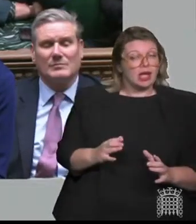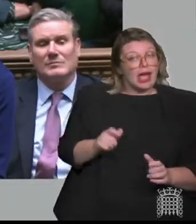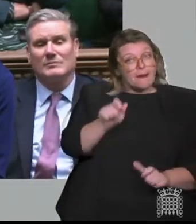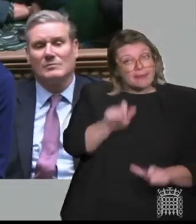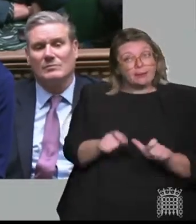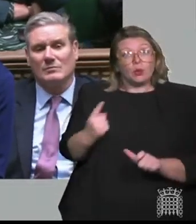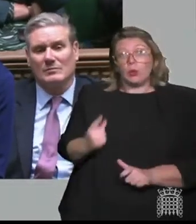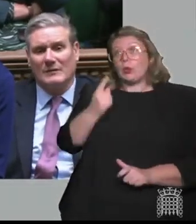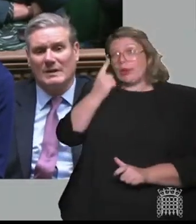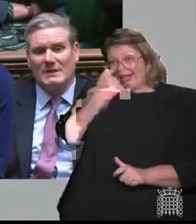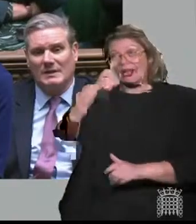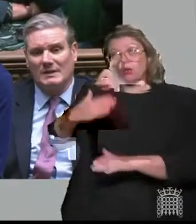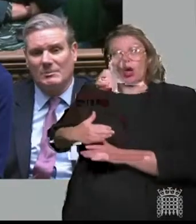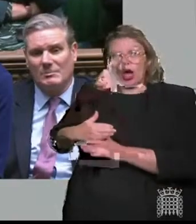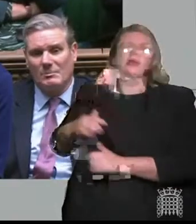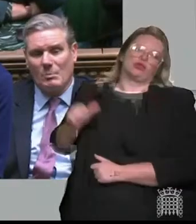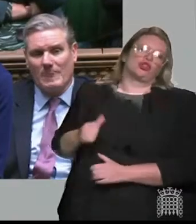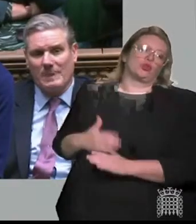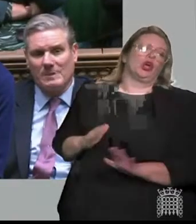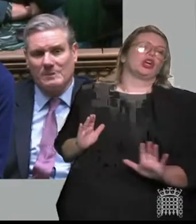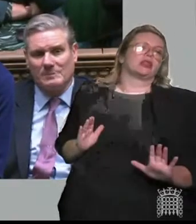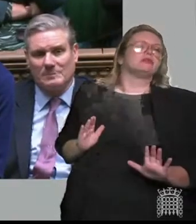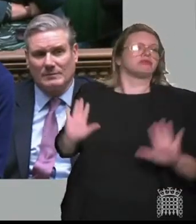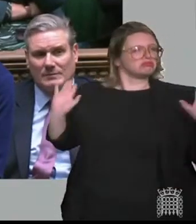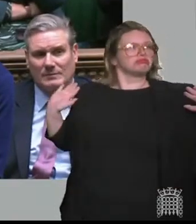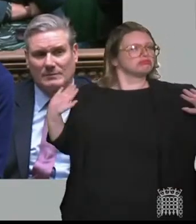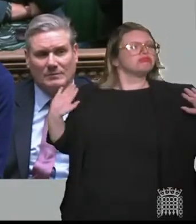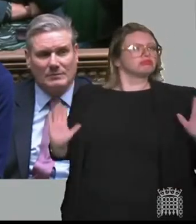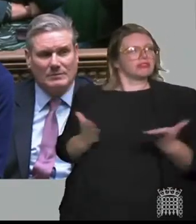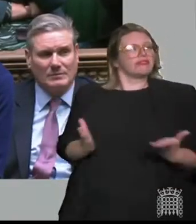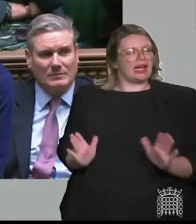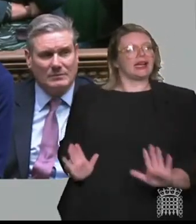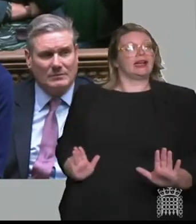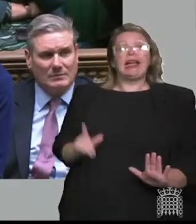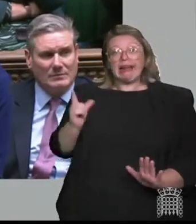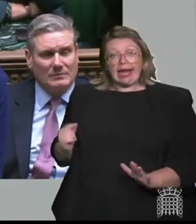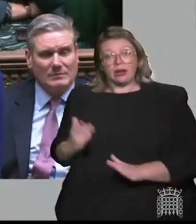work should work. That's why we've long argued